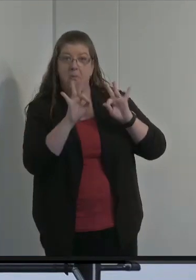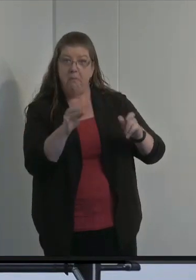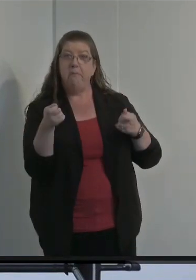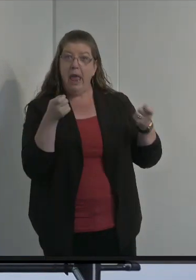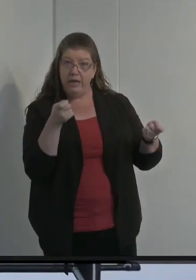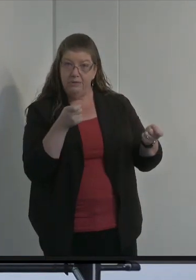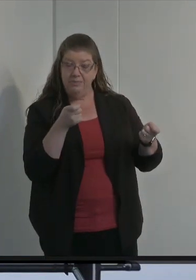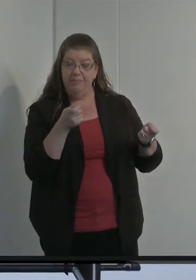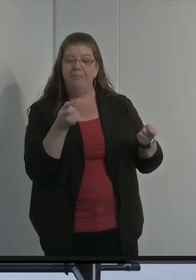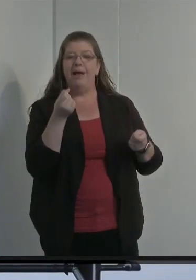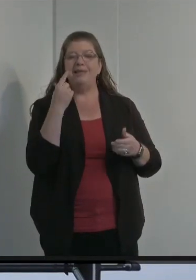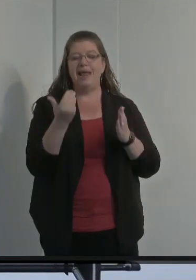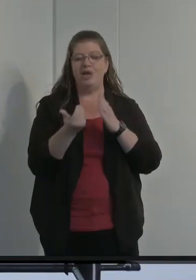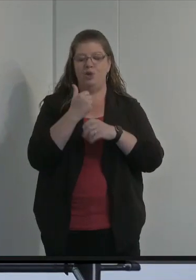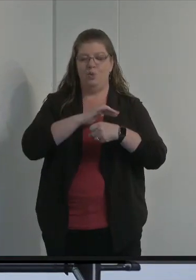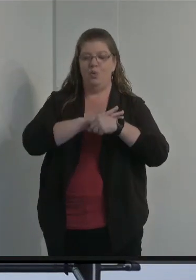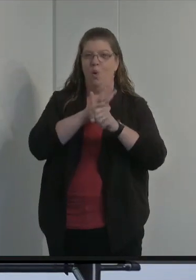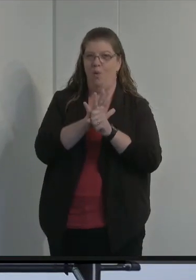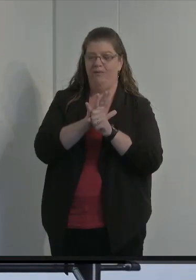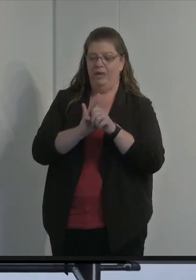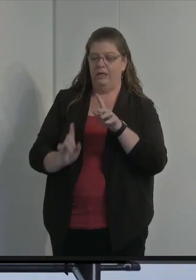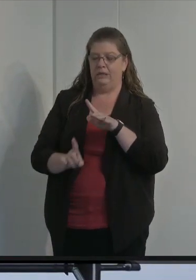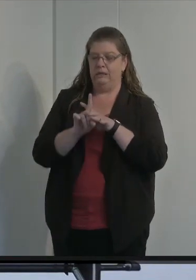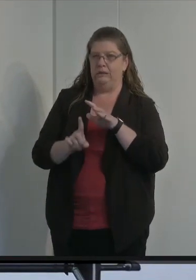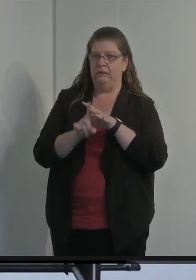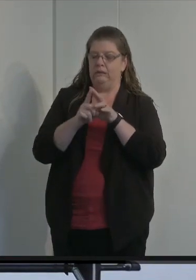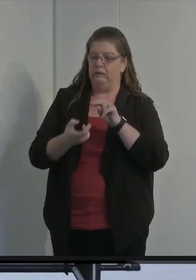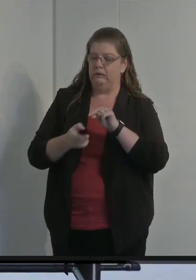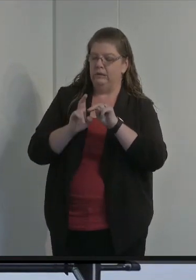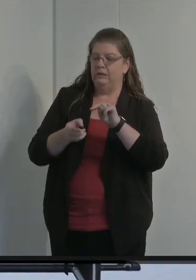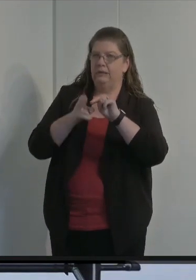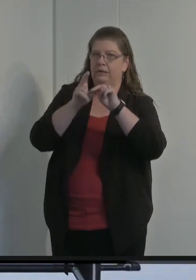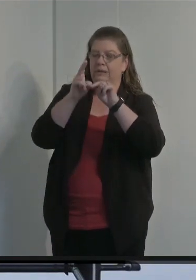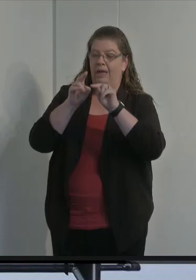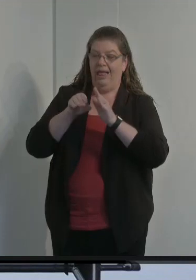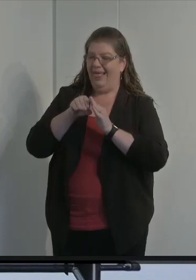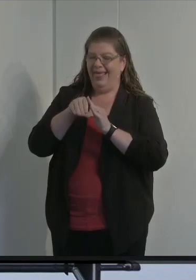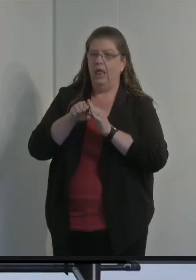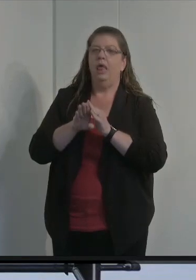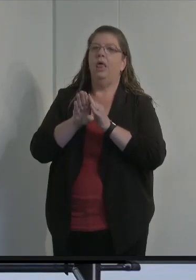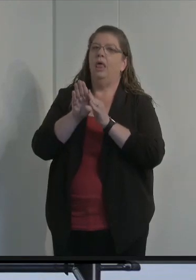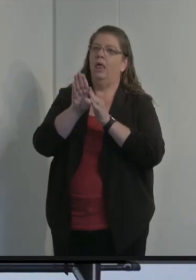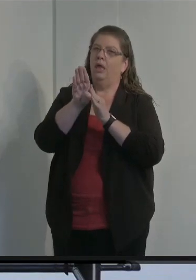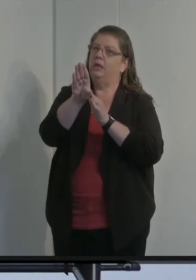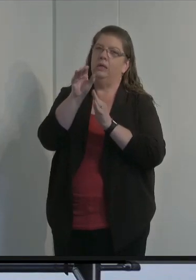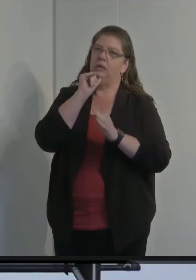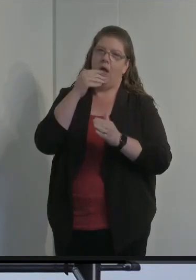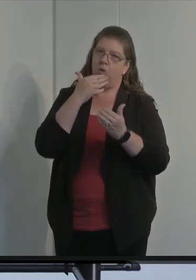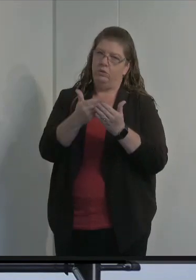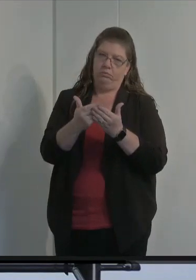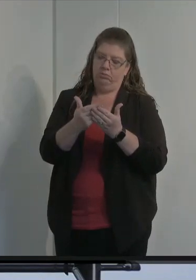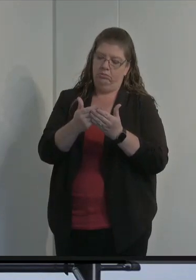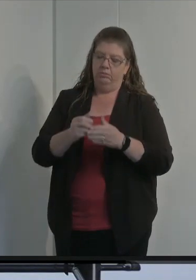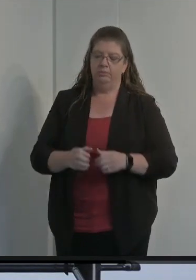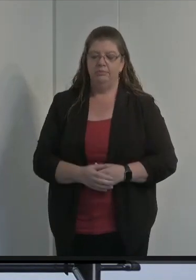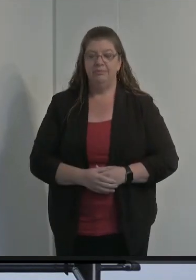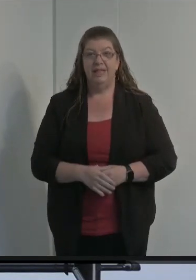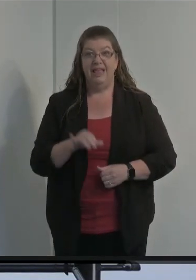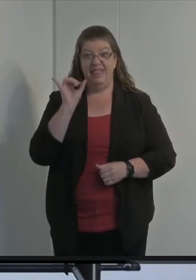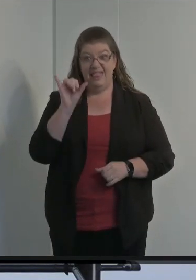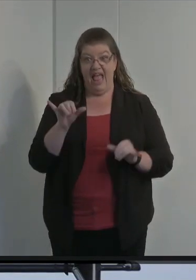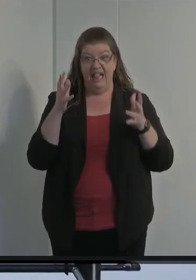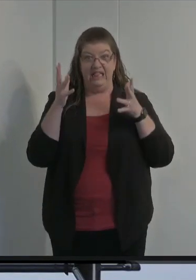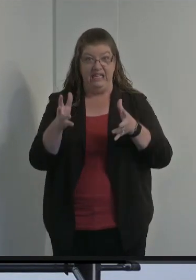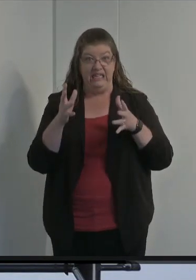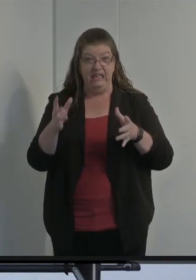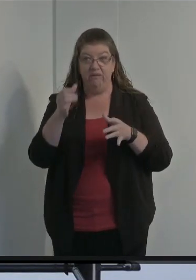COVID-19 cases in Santa Barbara County continue to increase, and the trend is not good. We can't go on indefinitely like